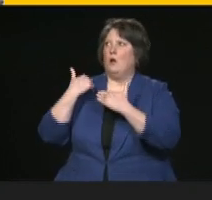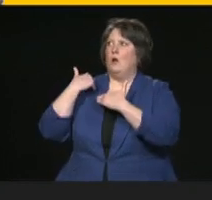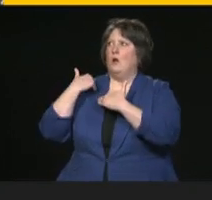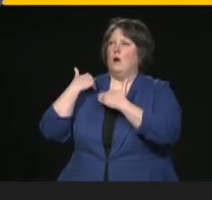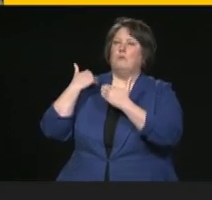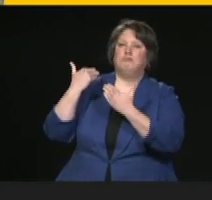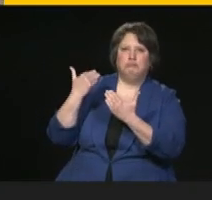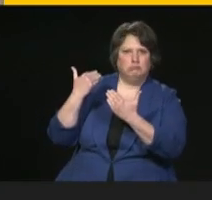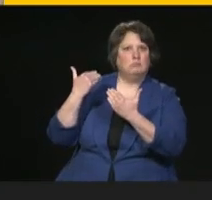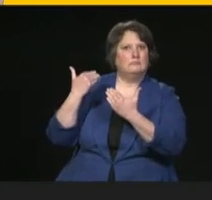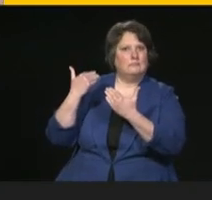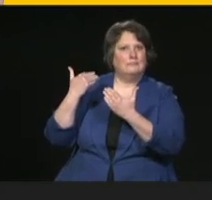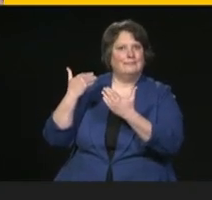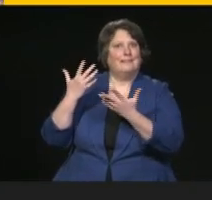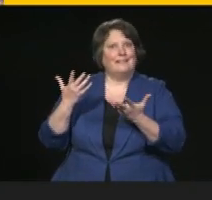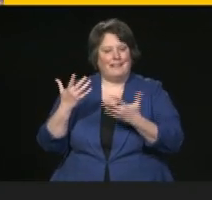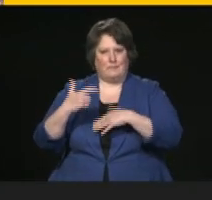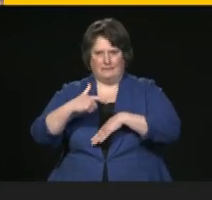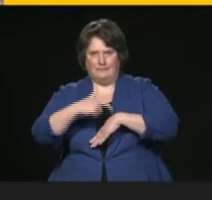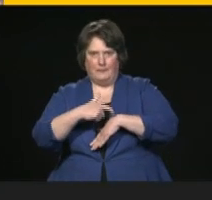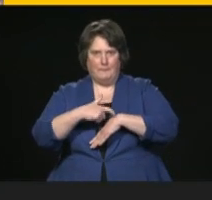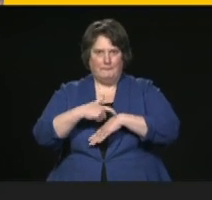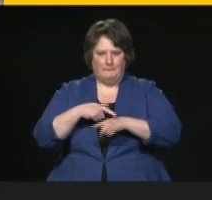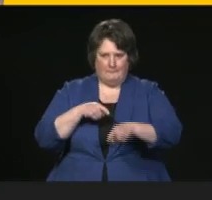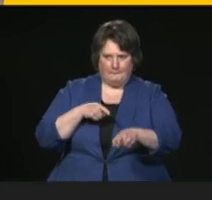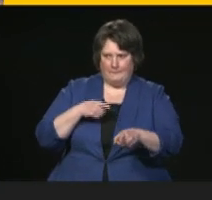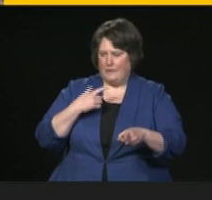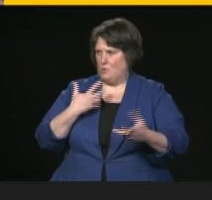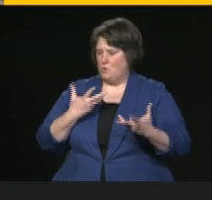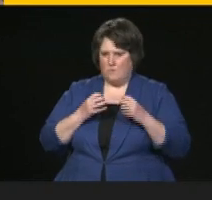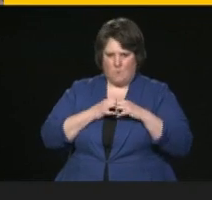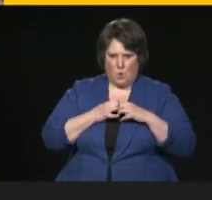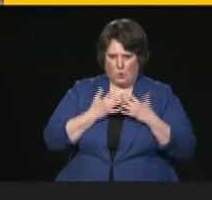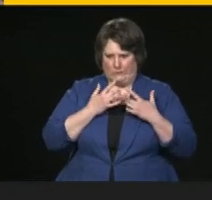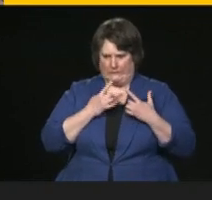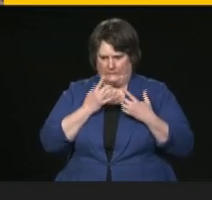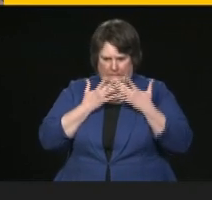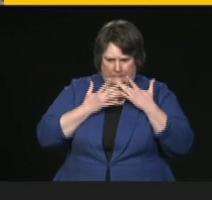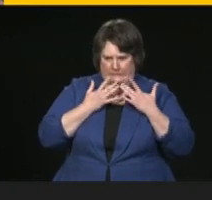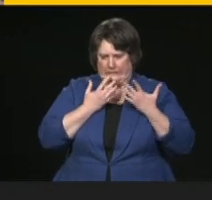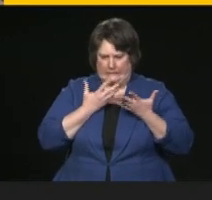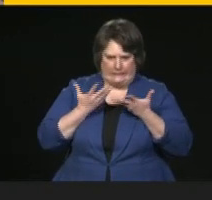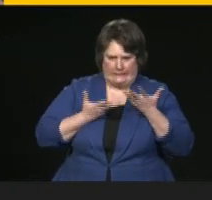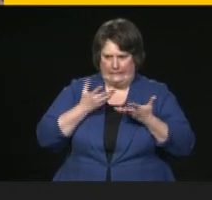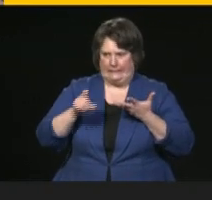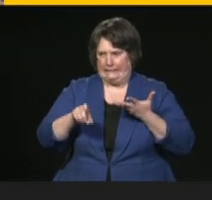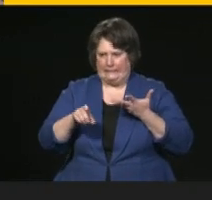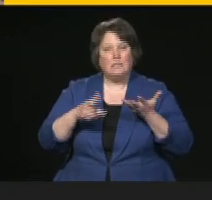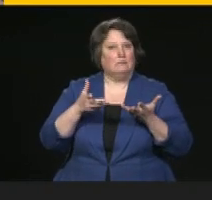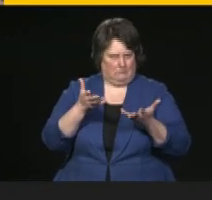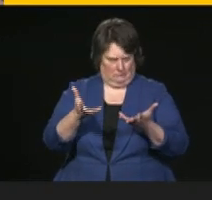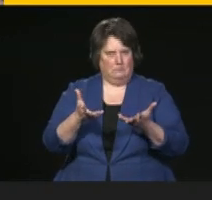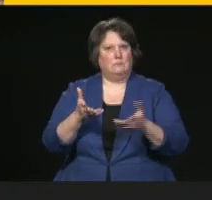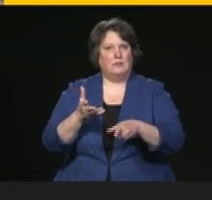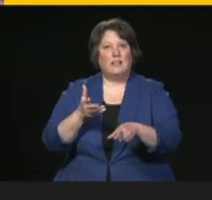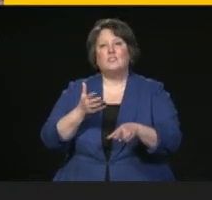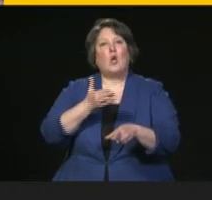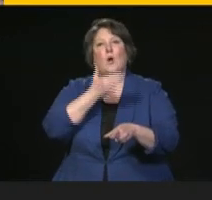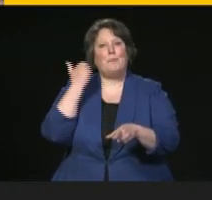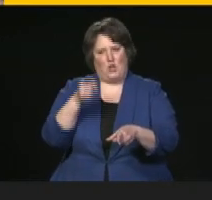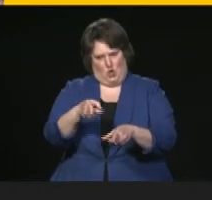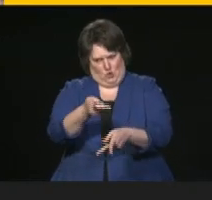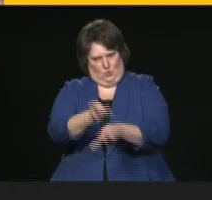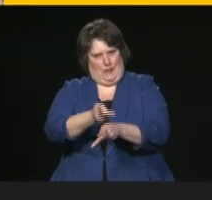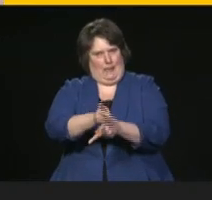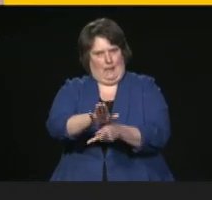to manage pressing challenges. We know that leaving cash in the hands of businesses is only one part of the solution. During this